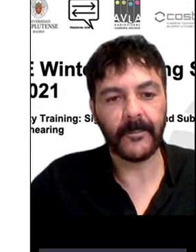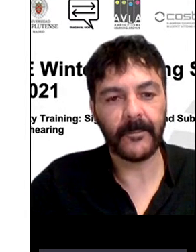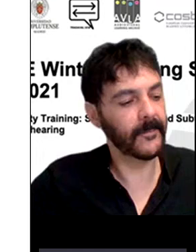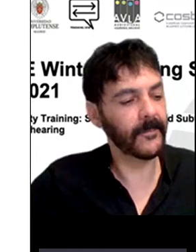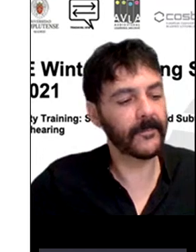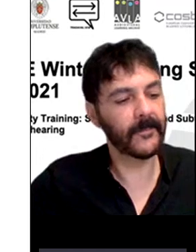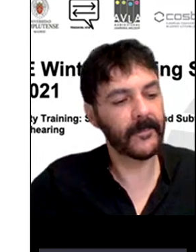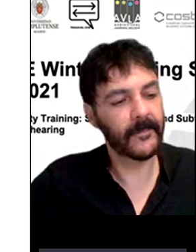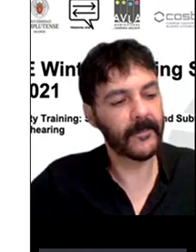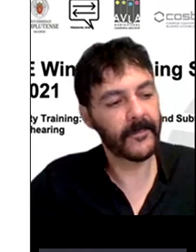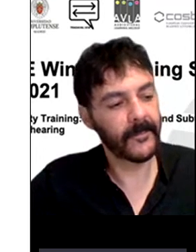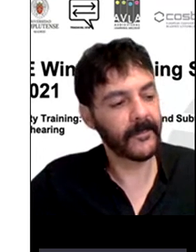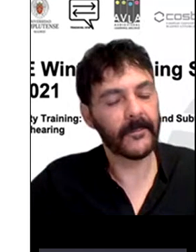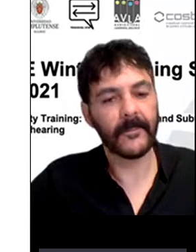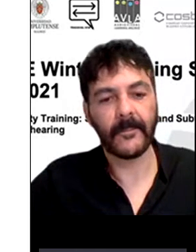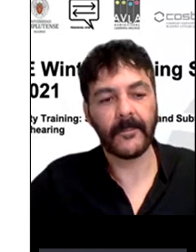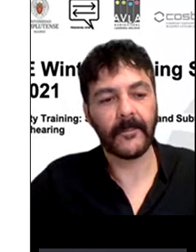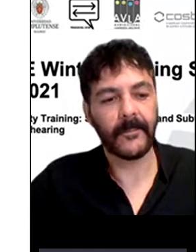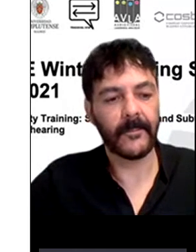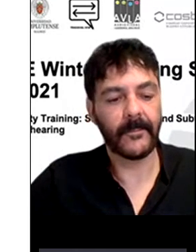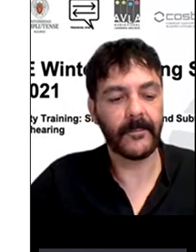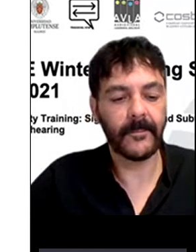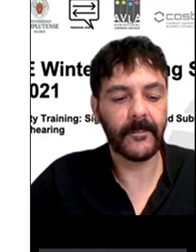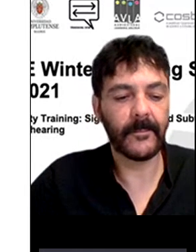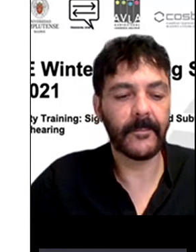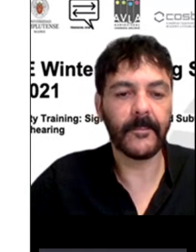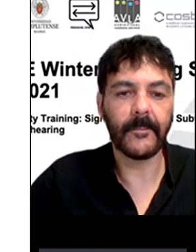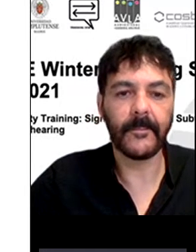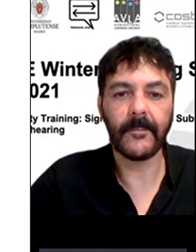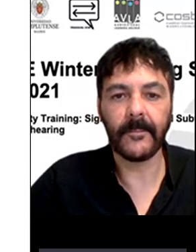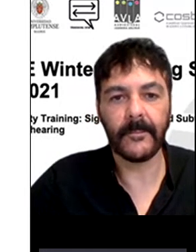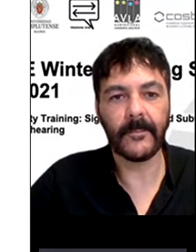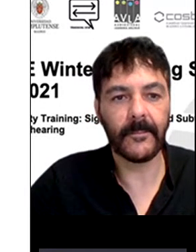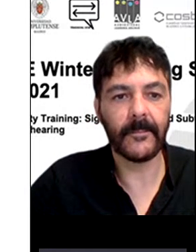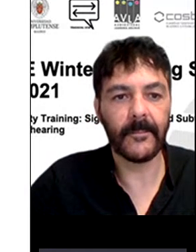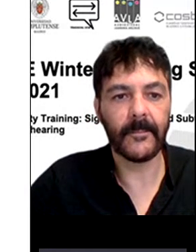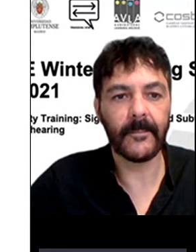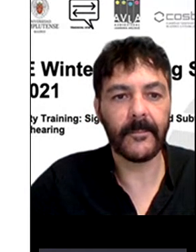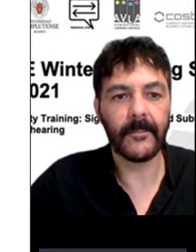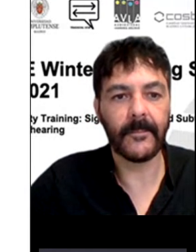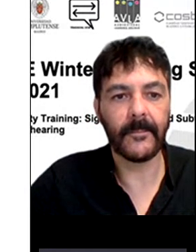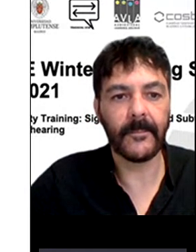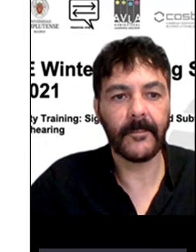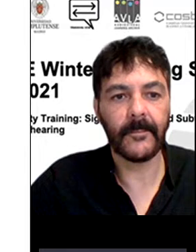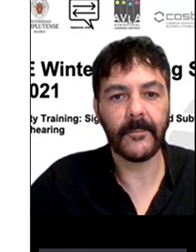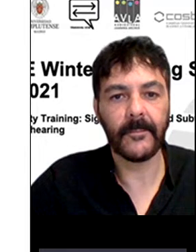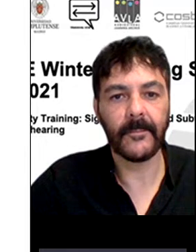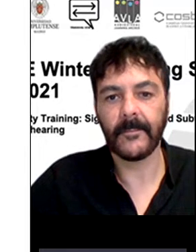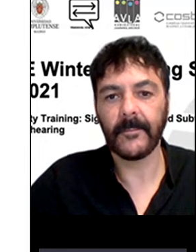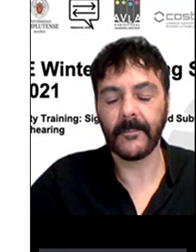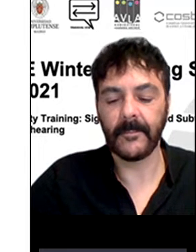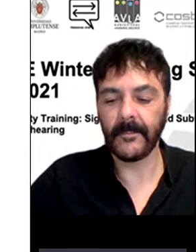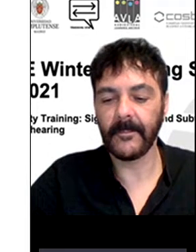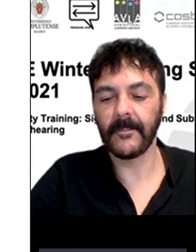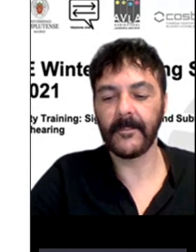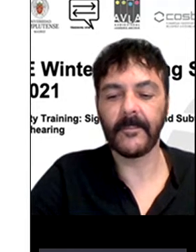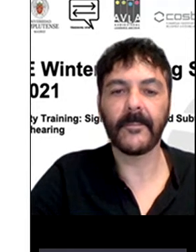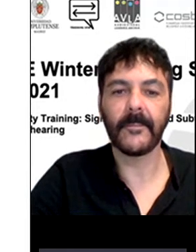happening. So it's phenomenal, the research that we're going to have. So if you go to the next